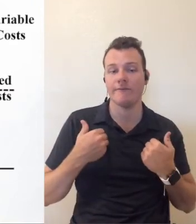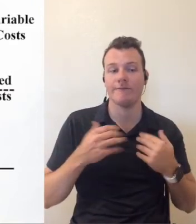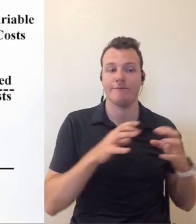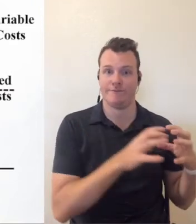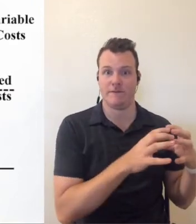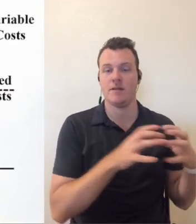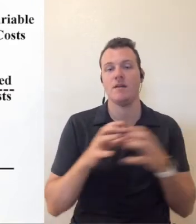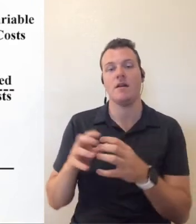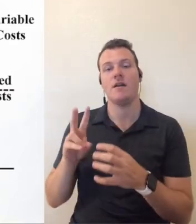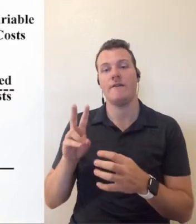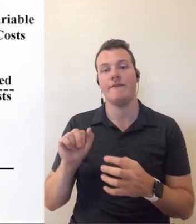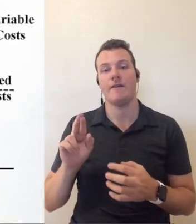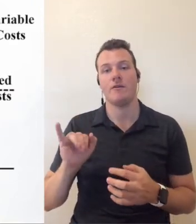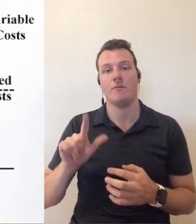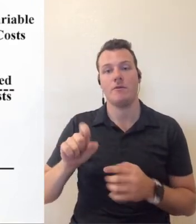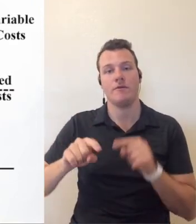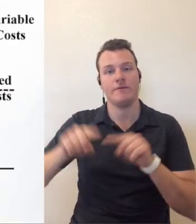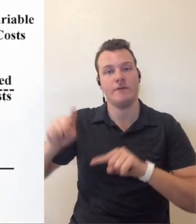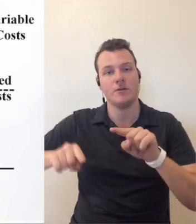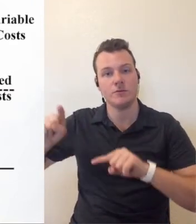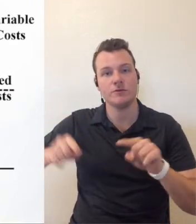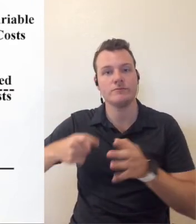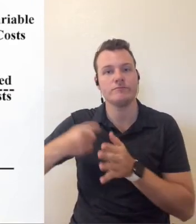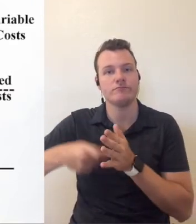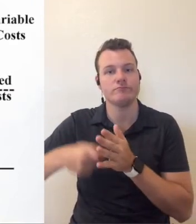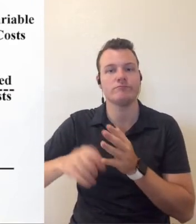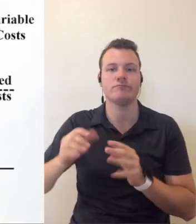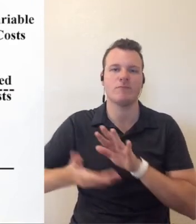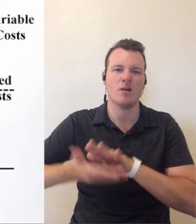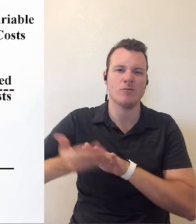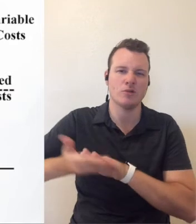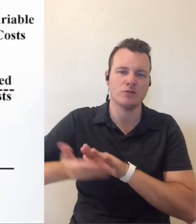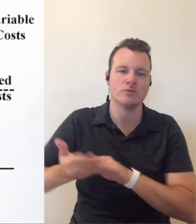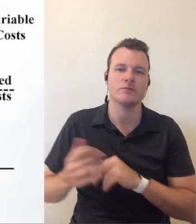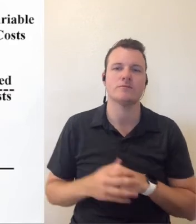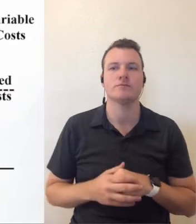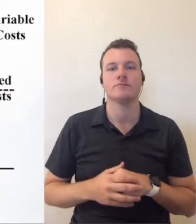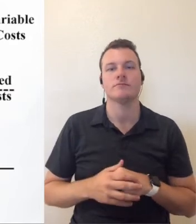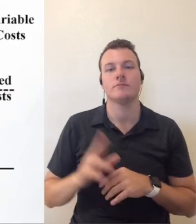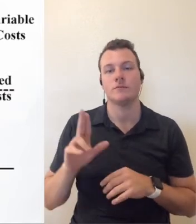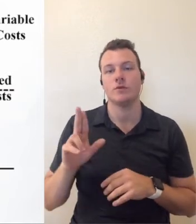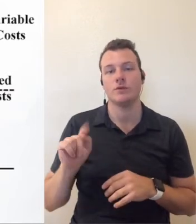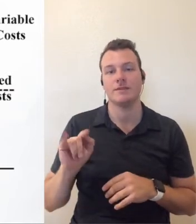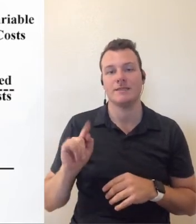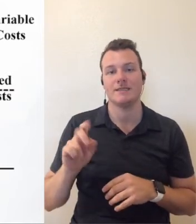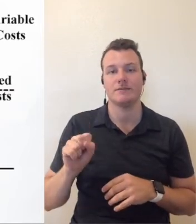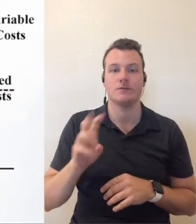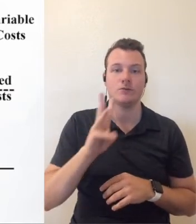variable costs, and most of your variable costs are going to be operational. So for example,